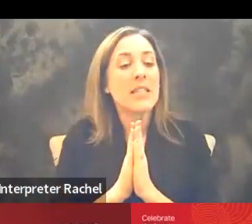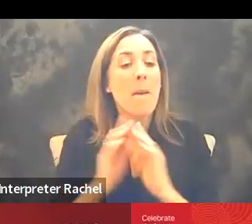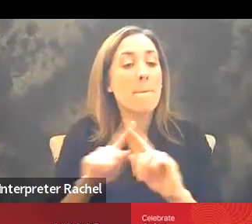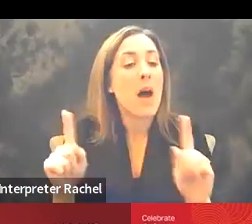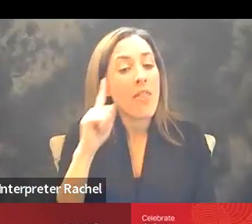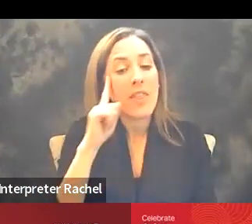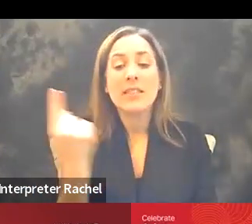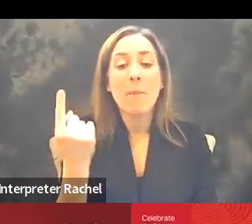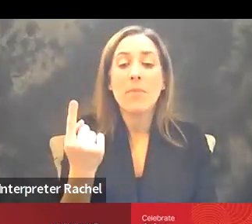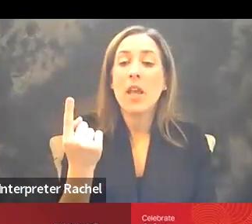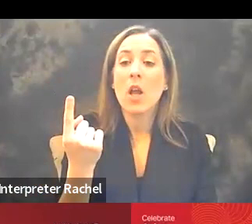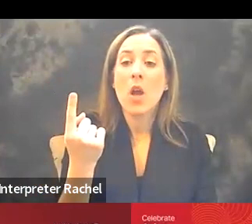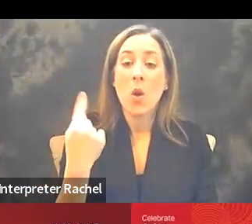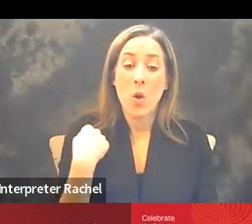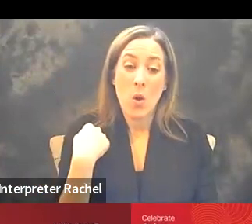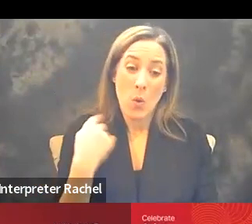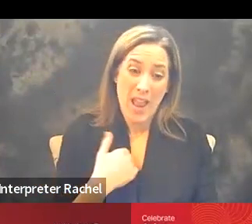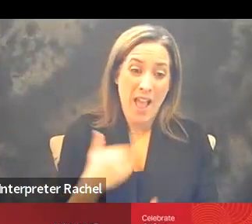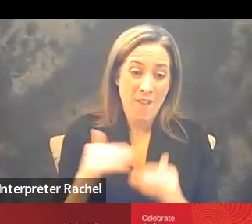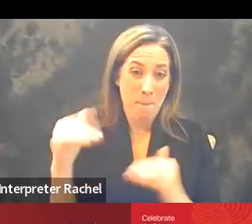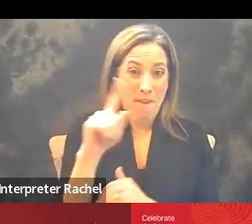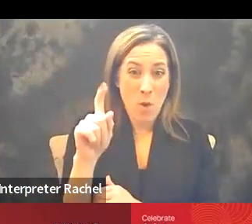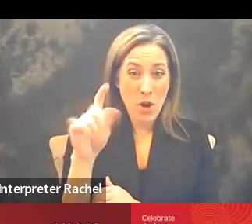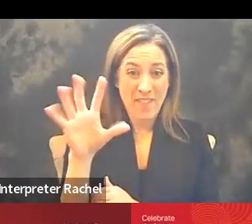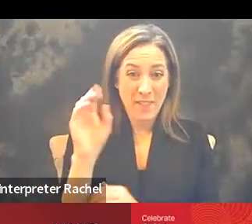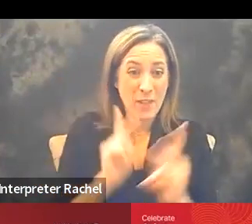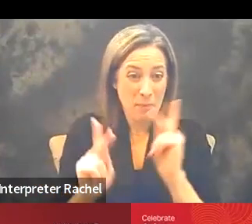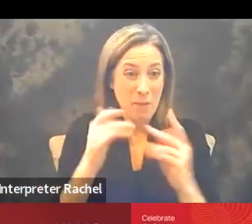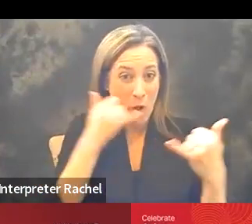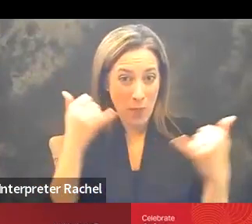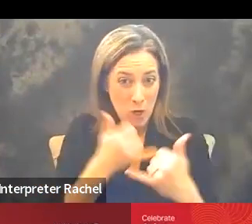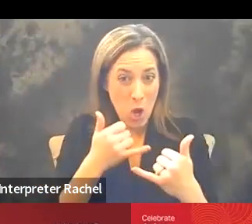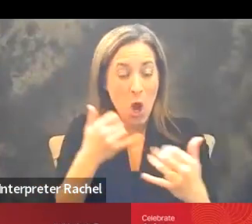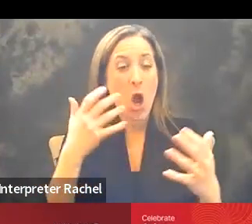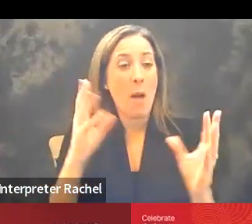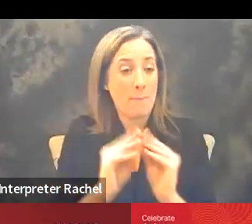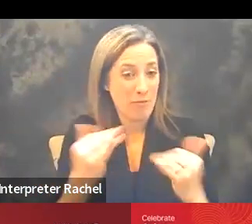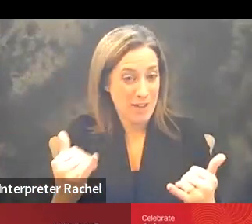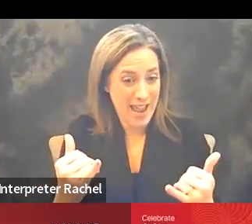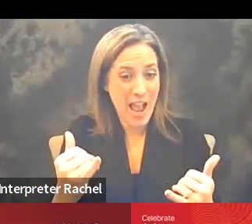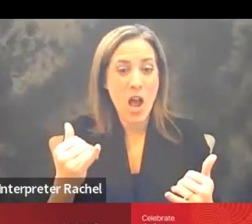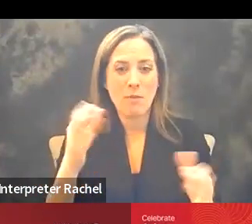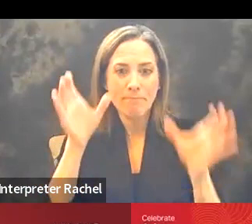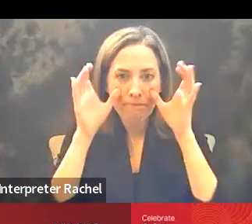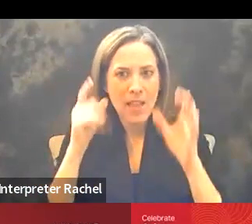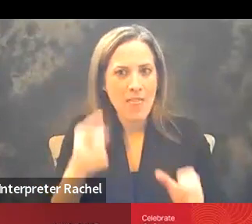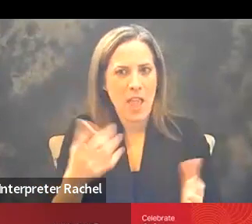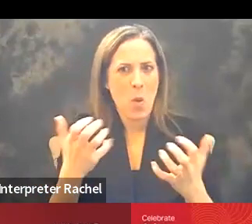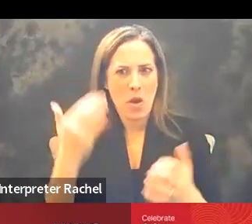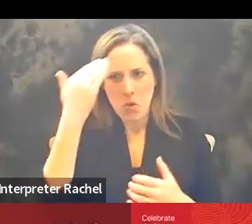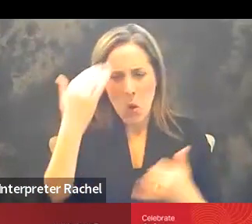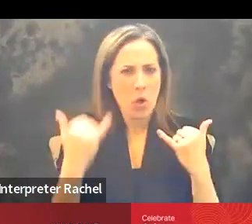most of the people, we have over 150 people on the call right now listening to you, they're probably wondering, what's the current state of health